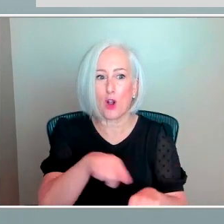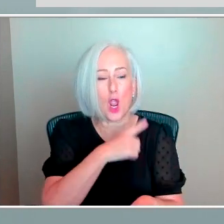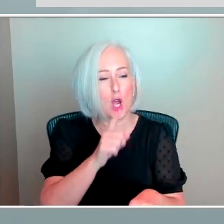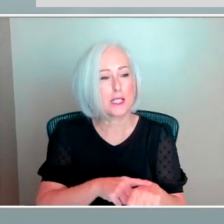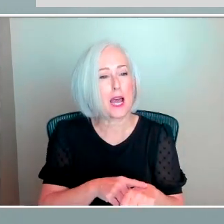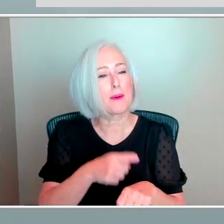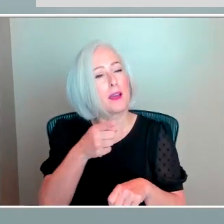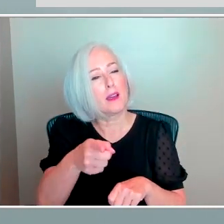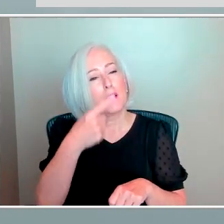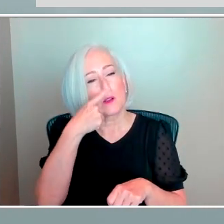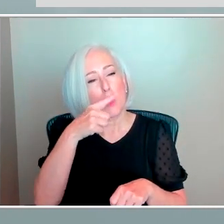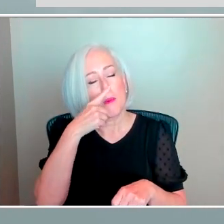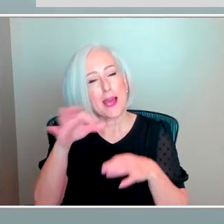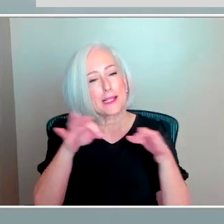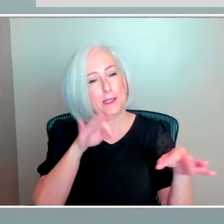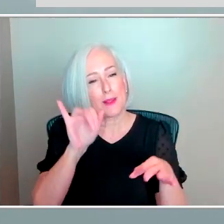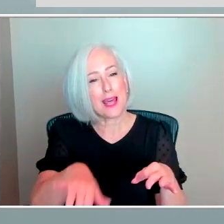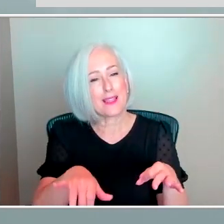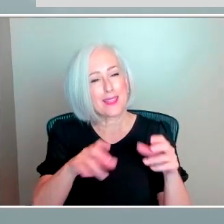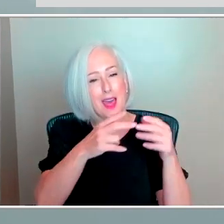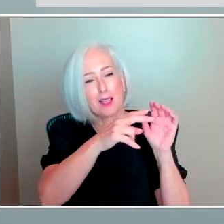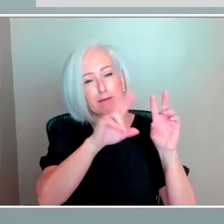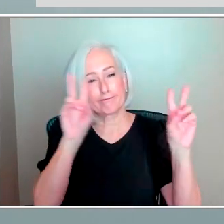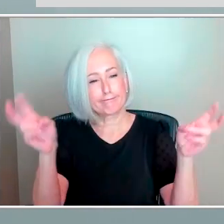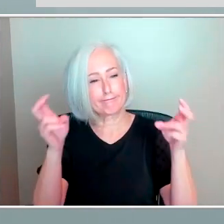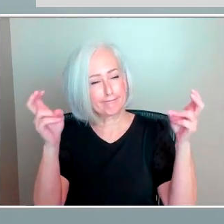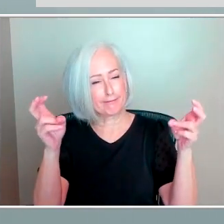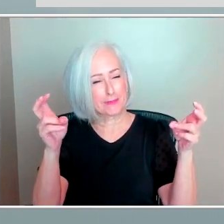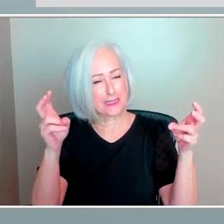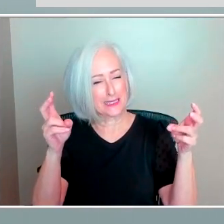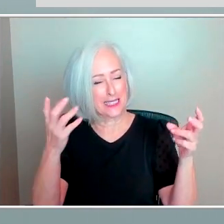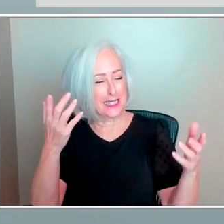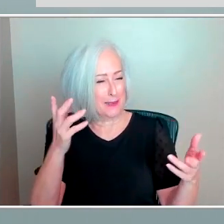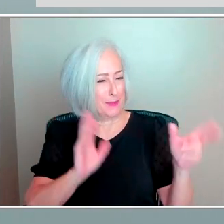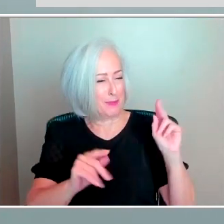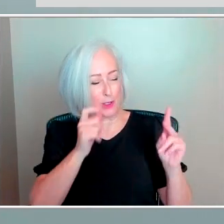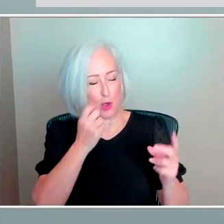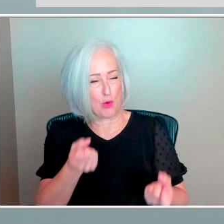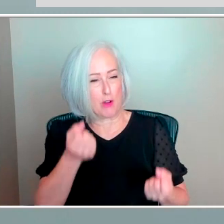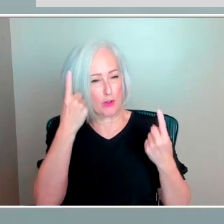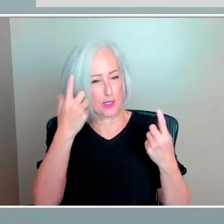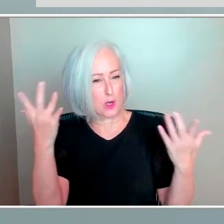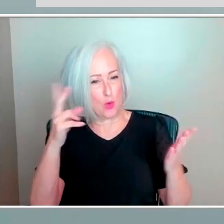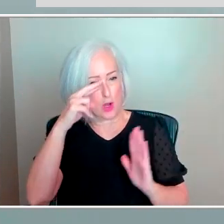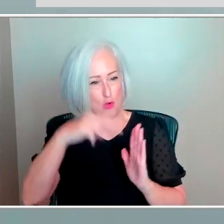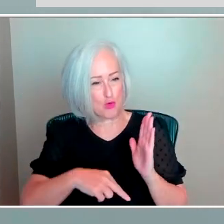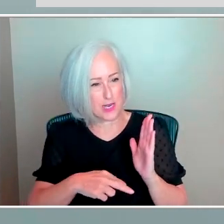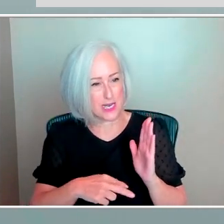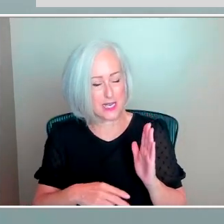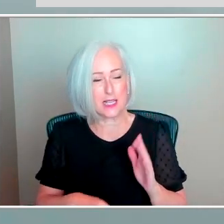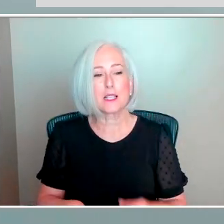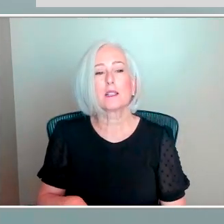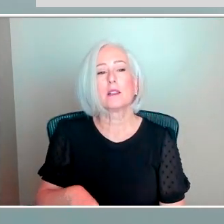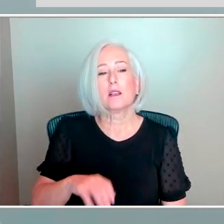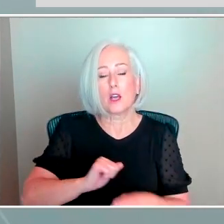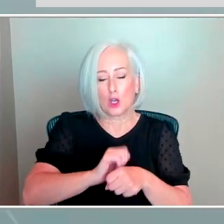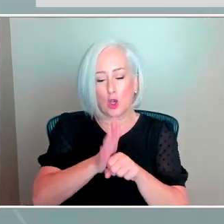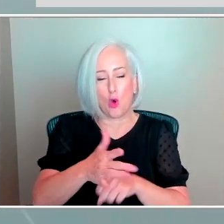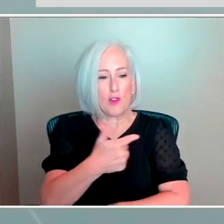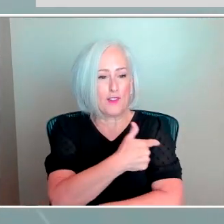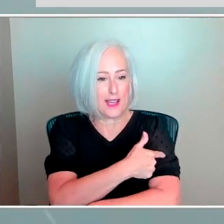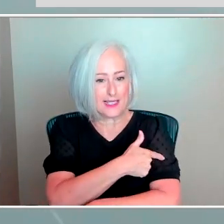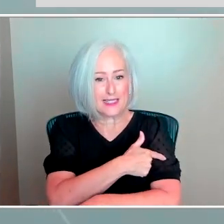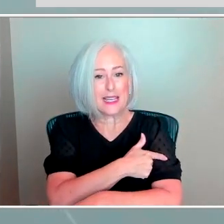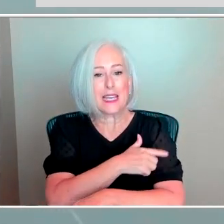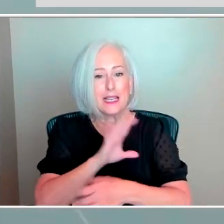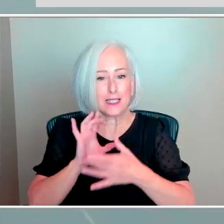that it can kind of get twisted and people don't understand what they're reading. COVID-19 vaccination tied to increased risk of